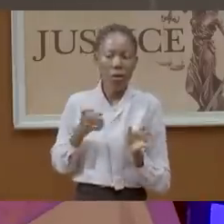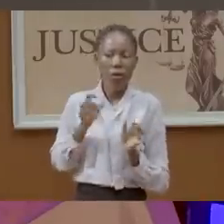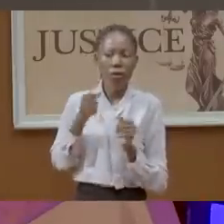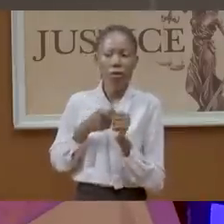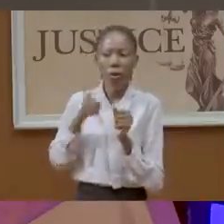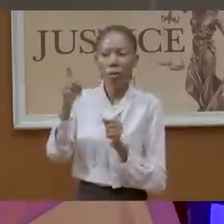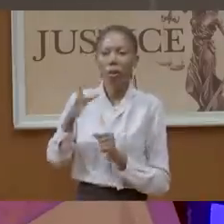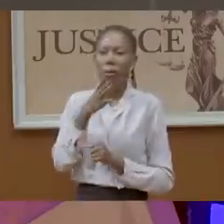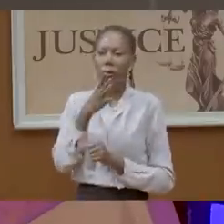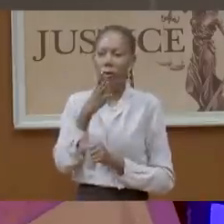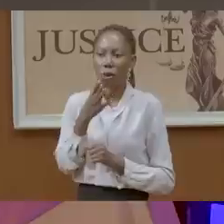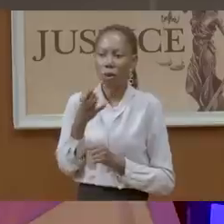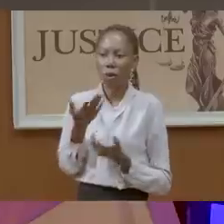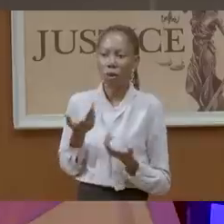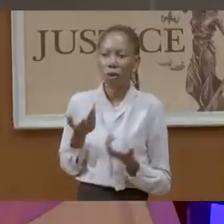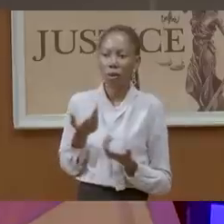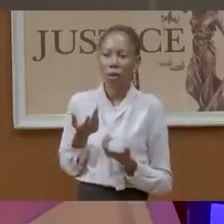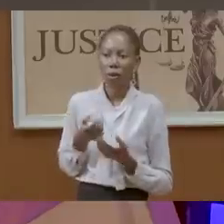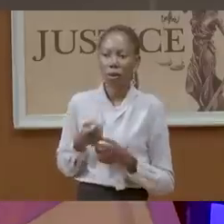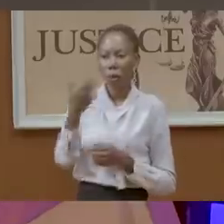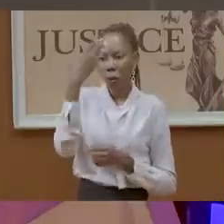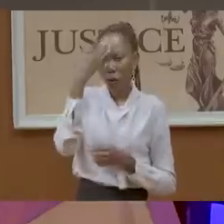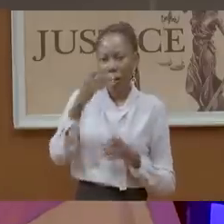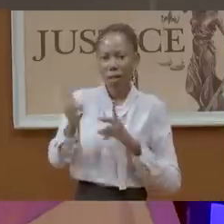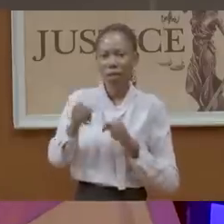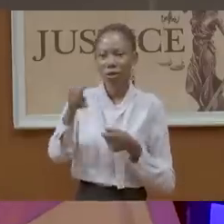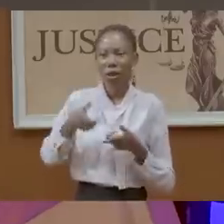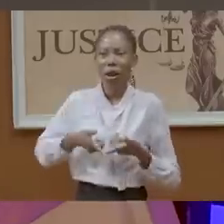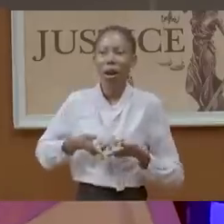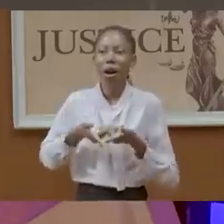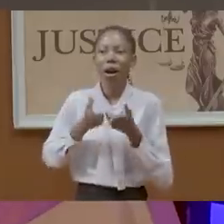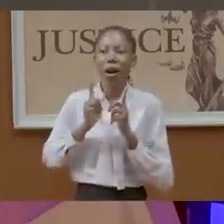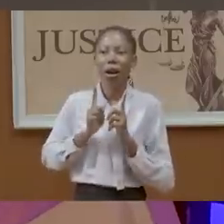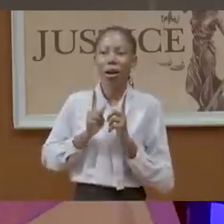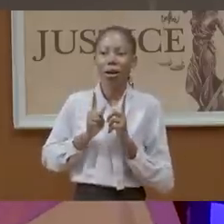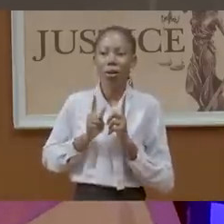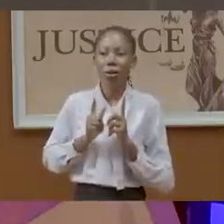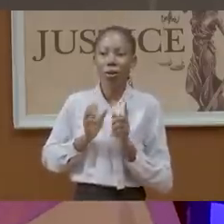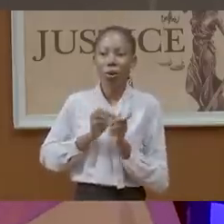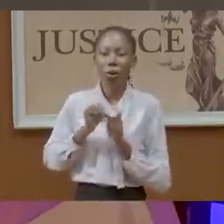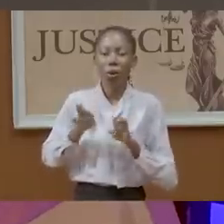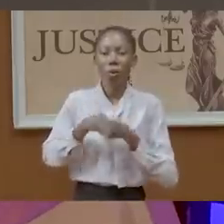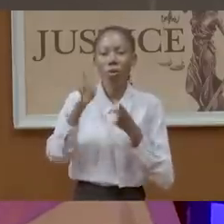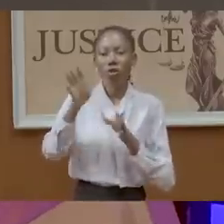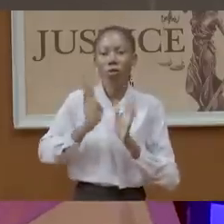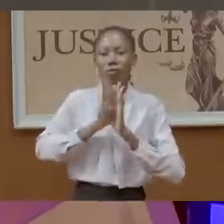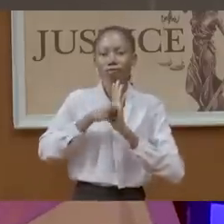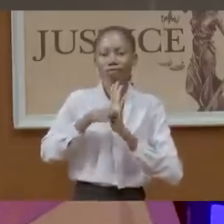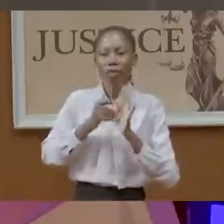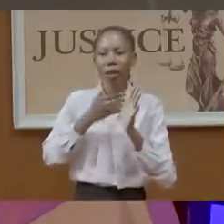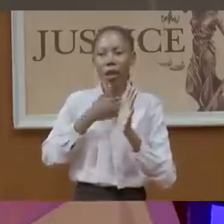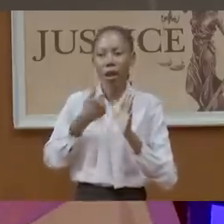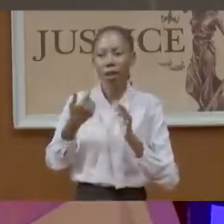mom is, she said it in Yoruba, why did you open down your door and